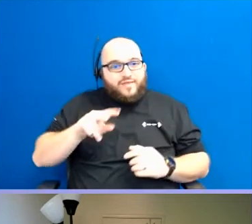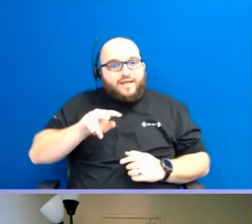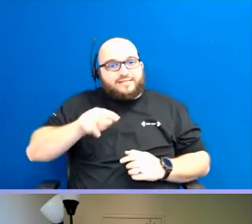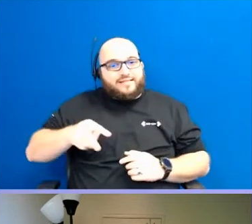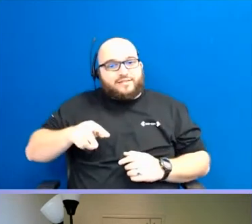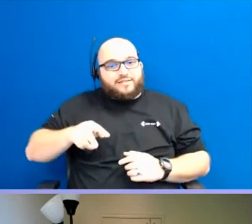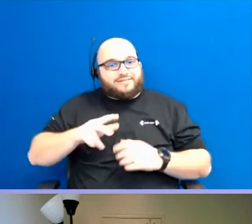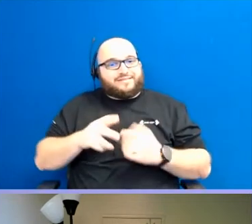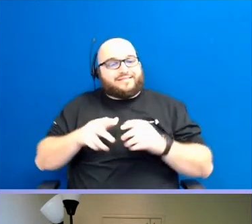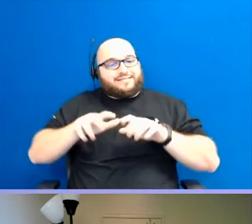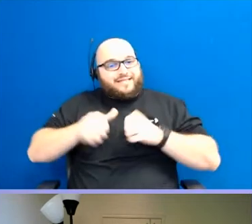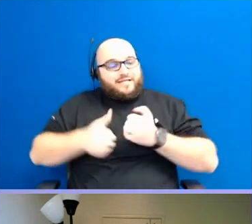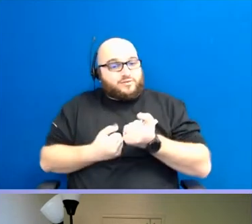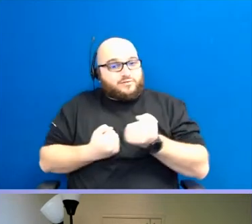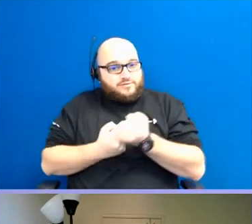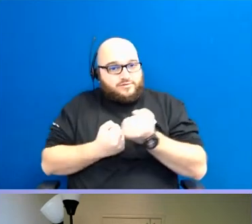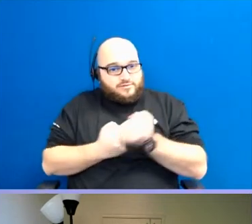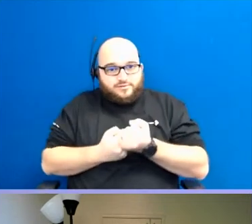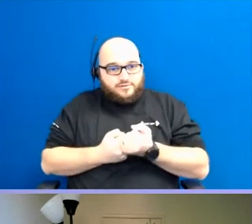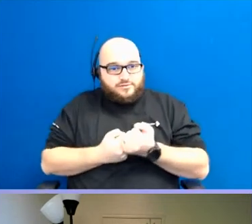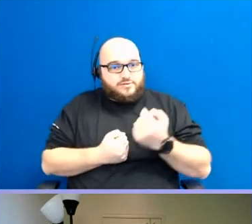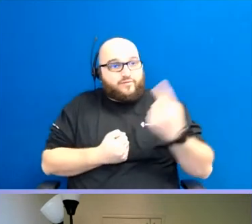variation whatever of 4,